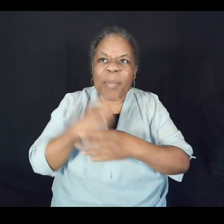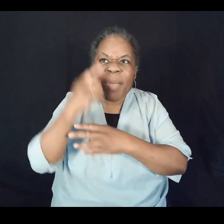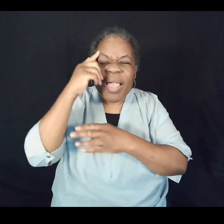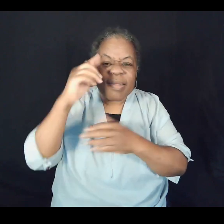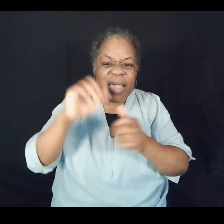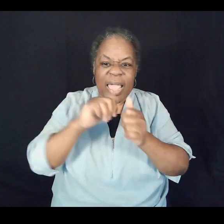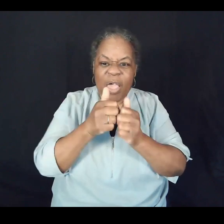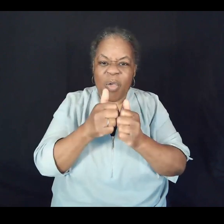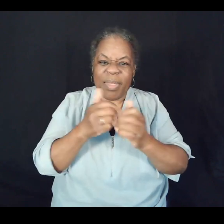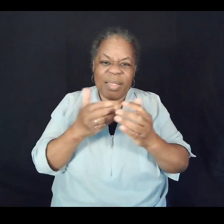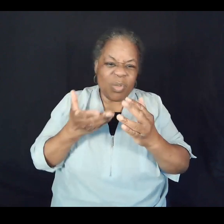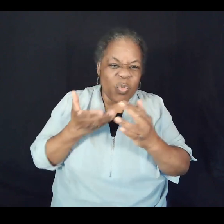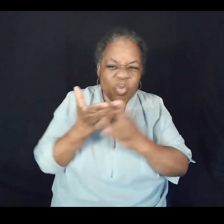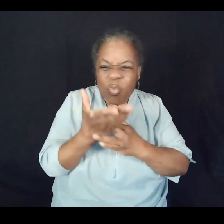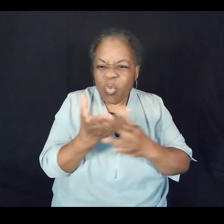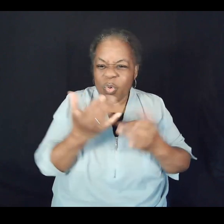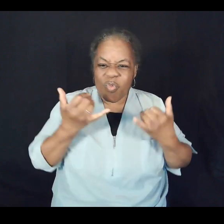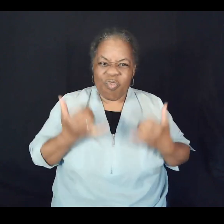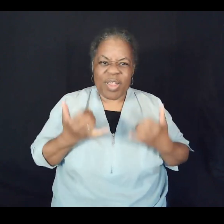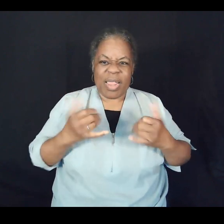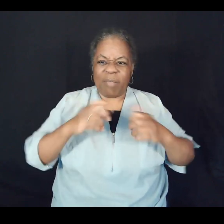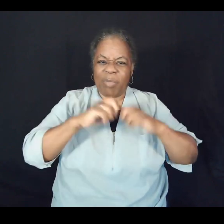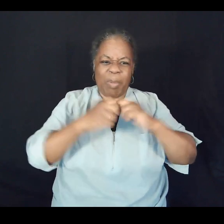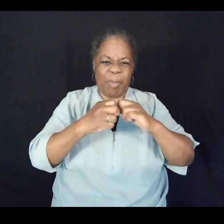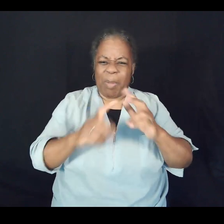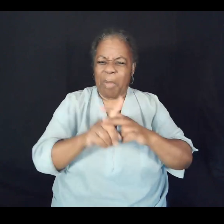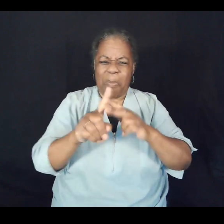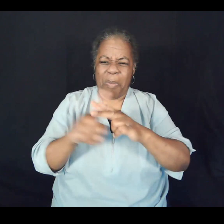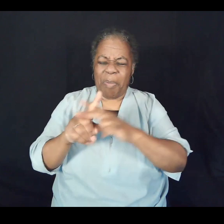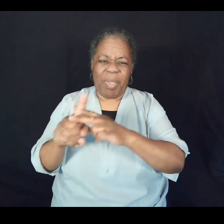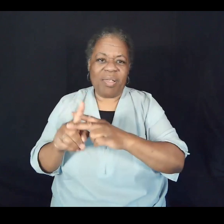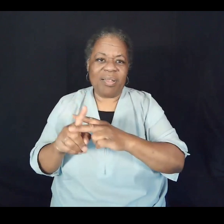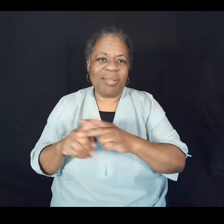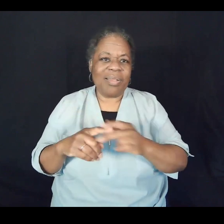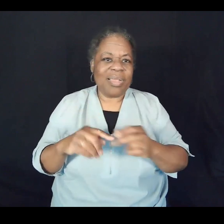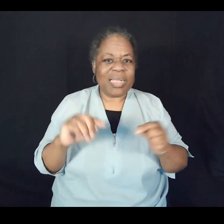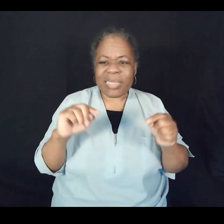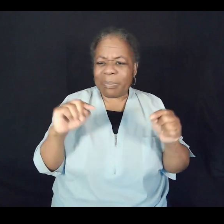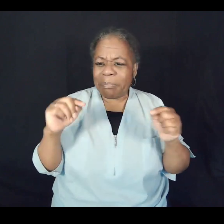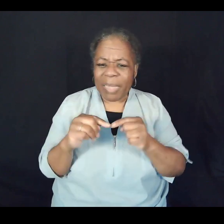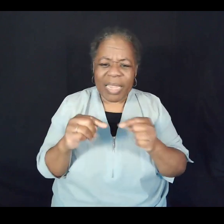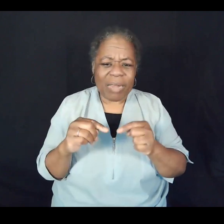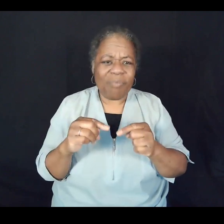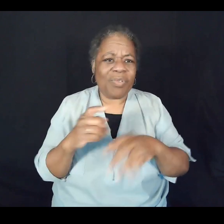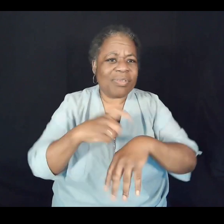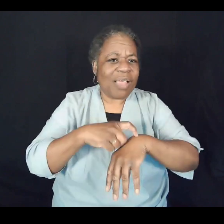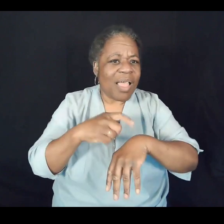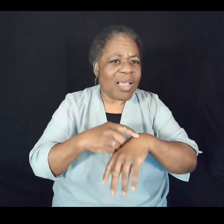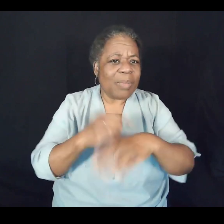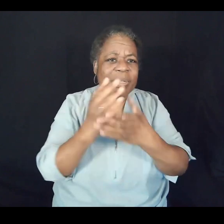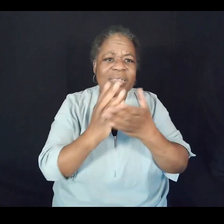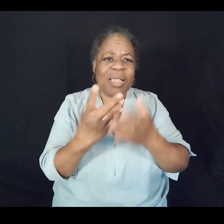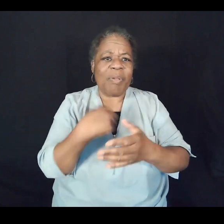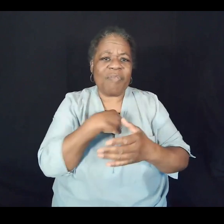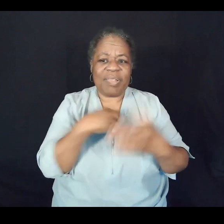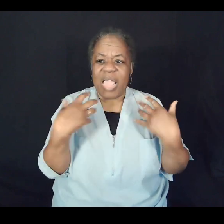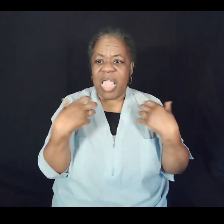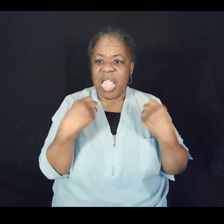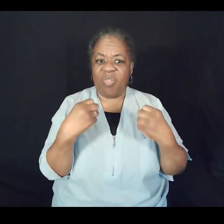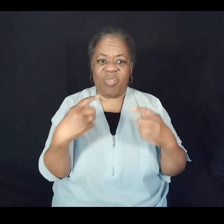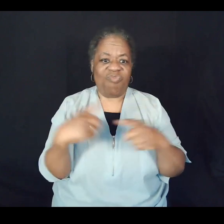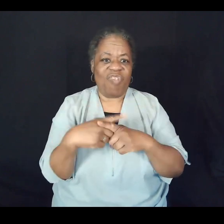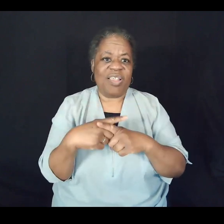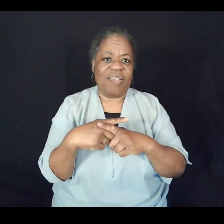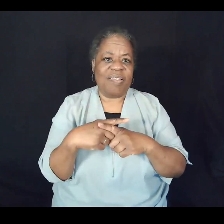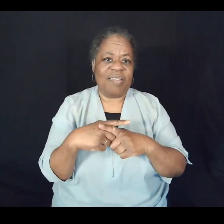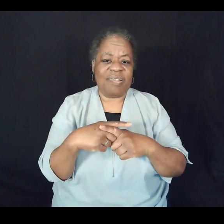now? We're going through some very painful scenarios. Some of us are going through a health crisis,